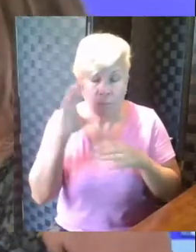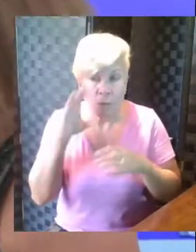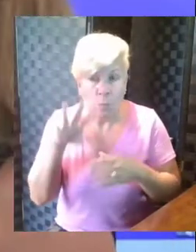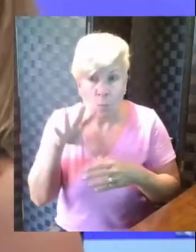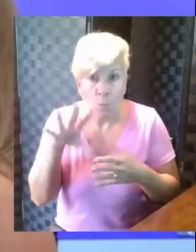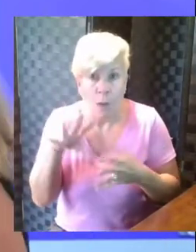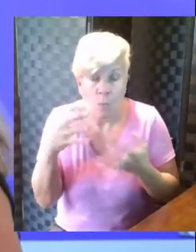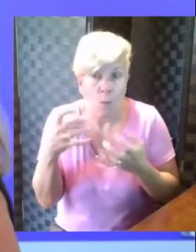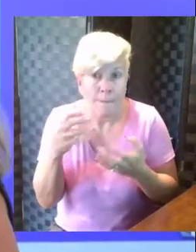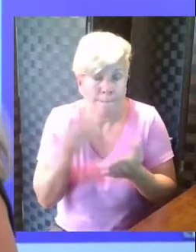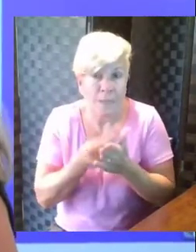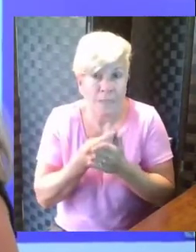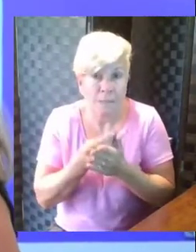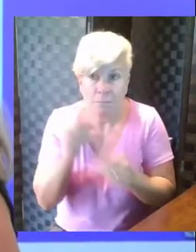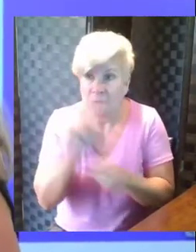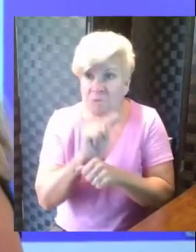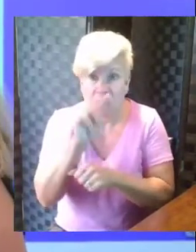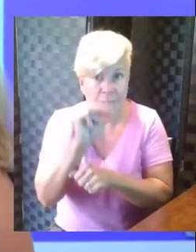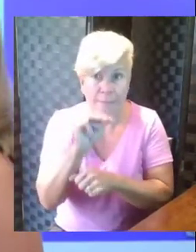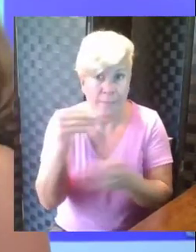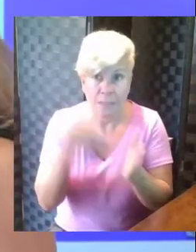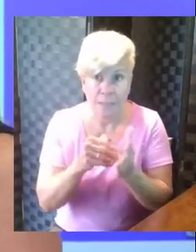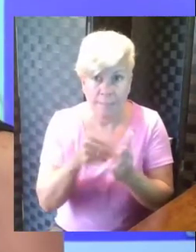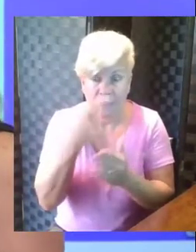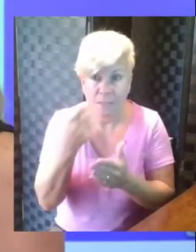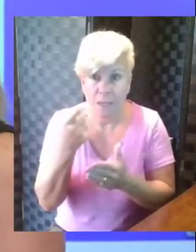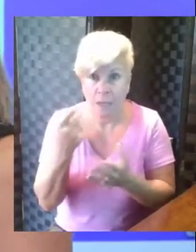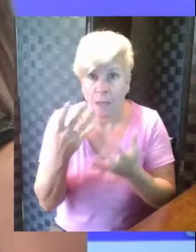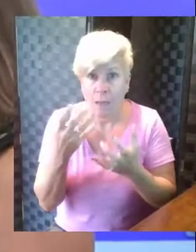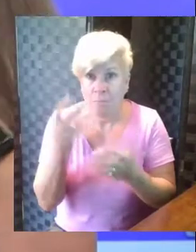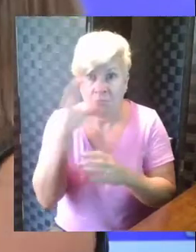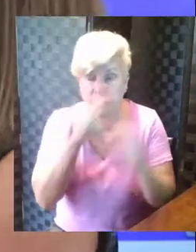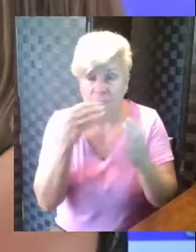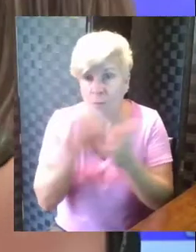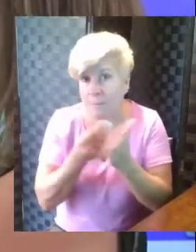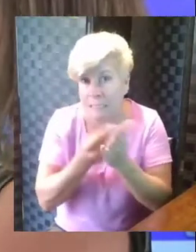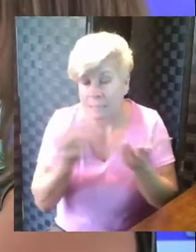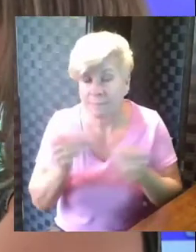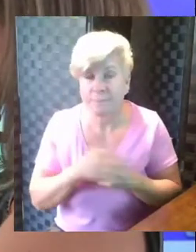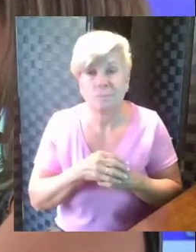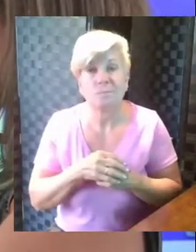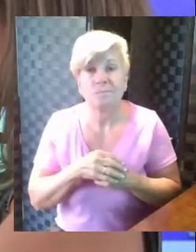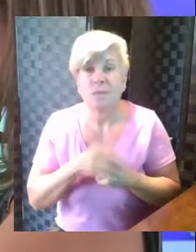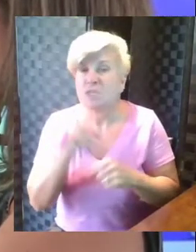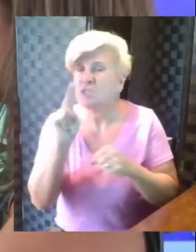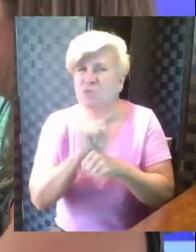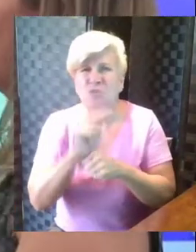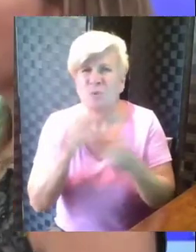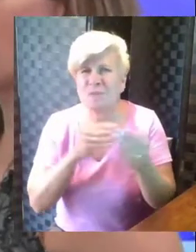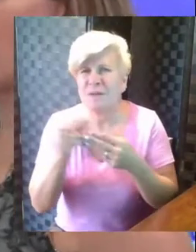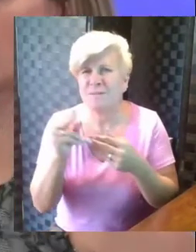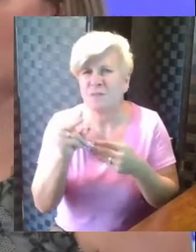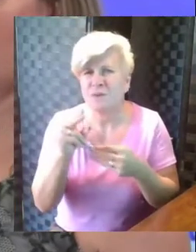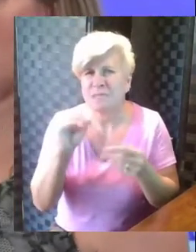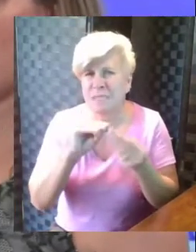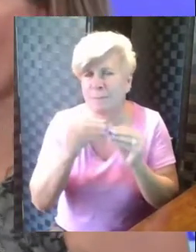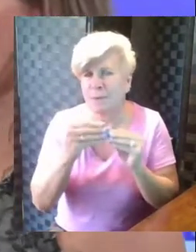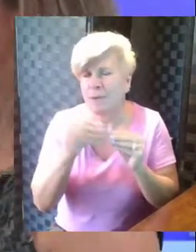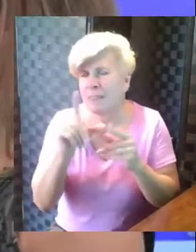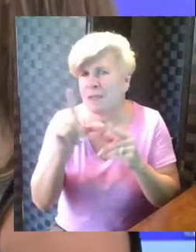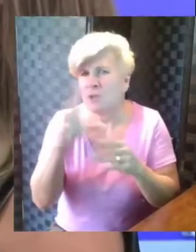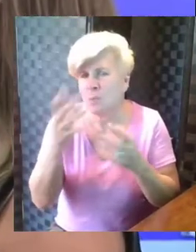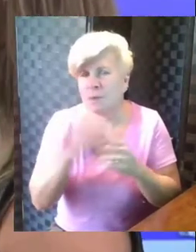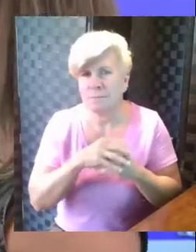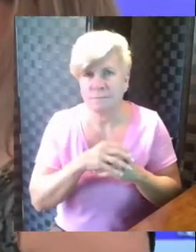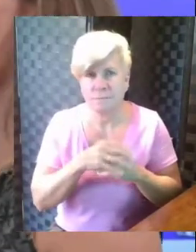So again, I'm going to use the variable m here, but you could use whatever you wanted. Okay. So if I wanted to solve this